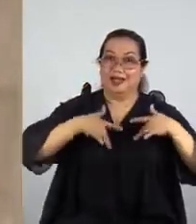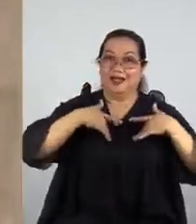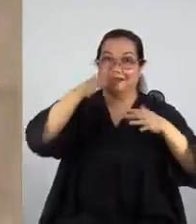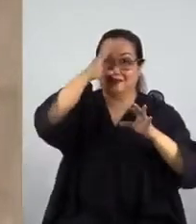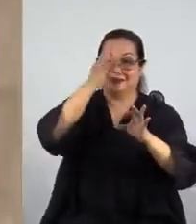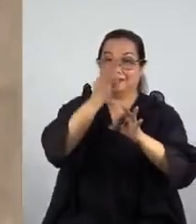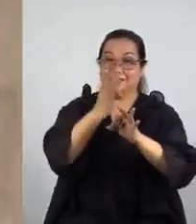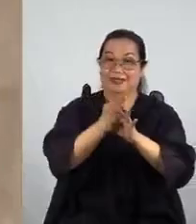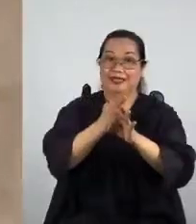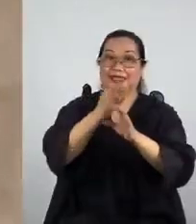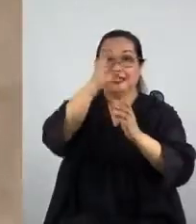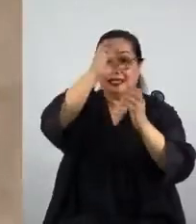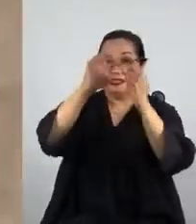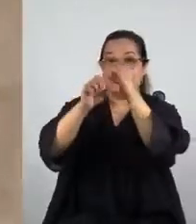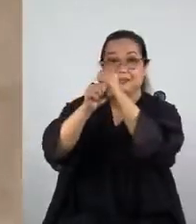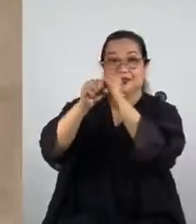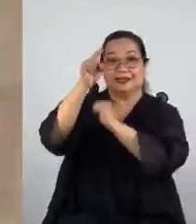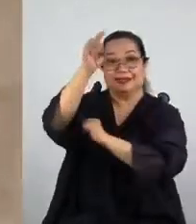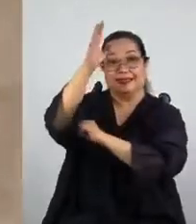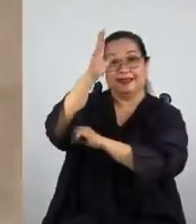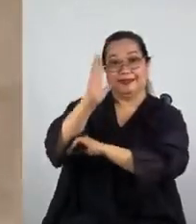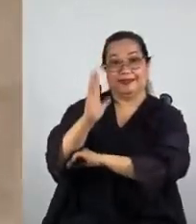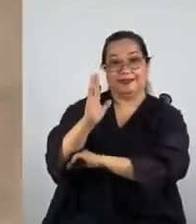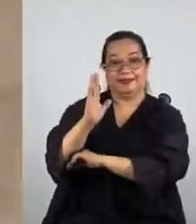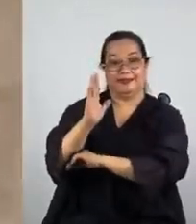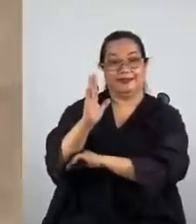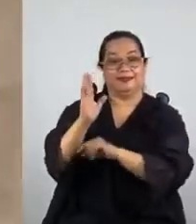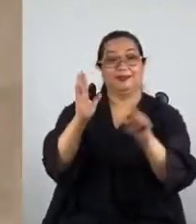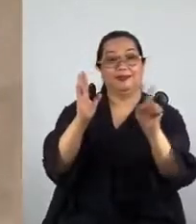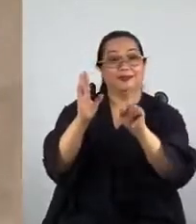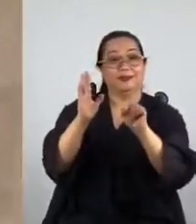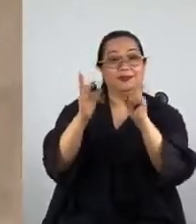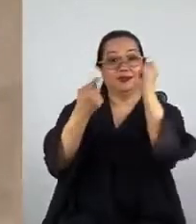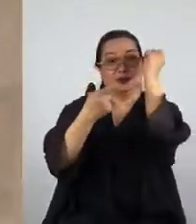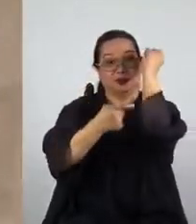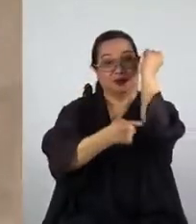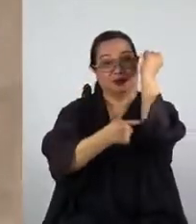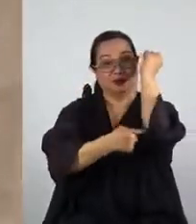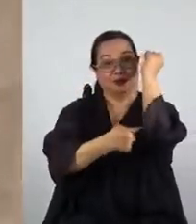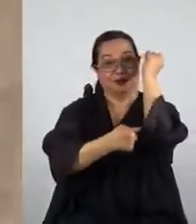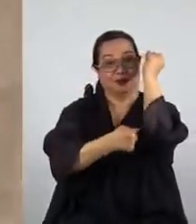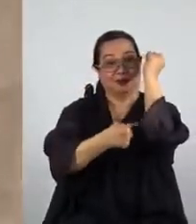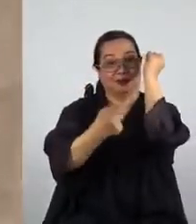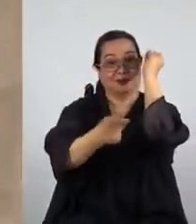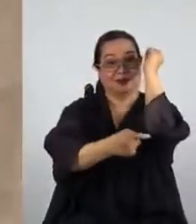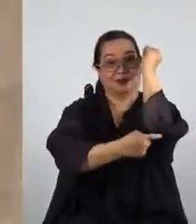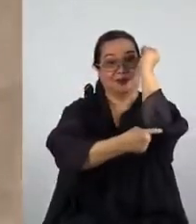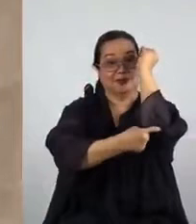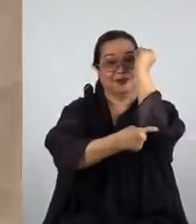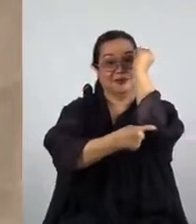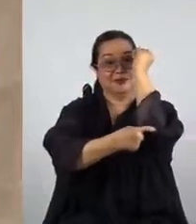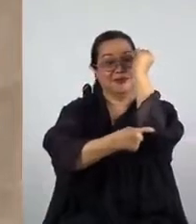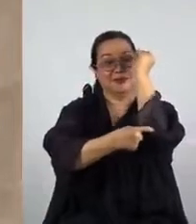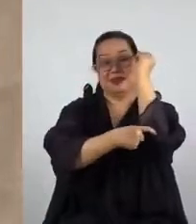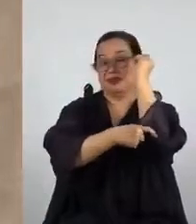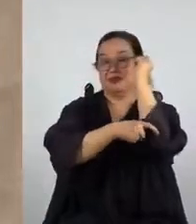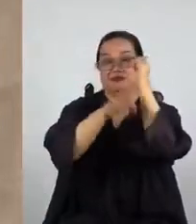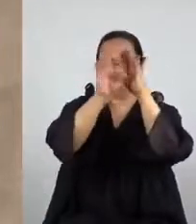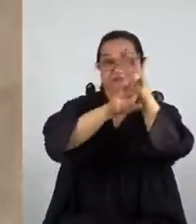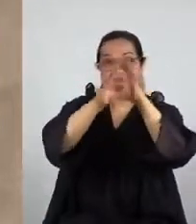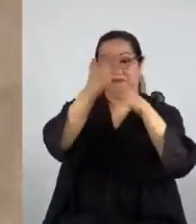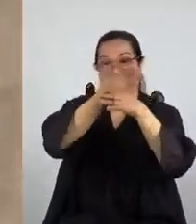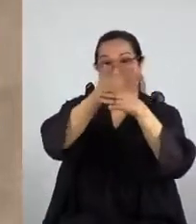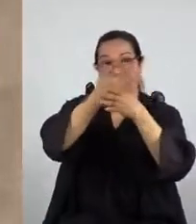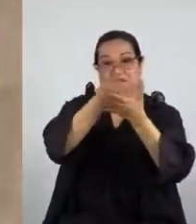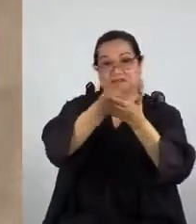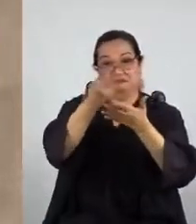by trusting God. So what trials and temptations, what encumbrances are weighing you down or causing you to stumble